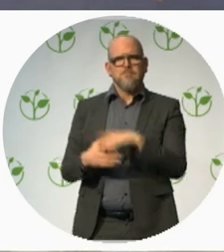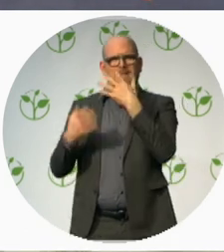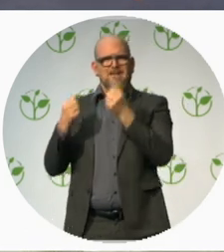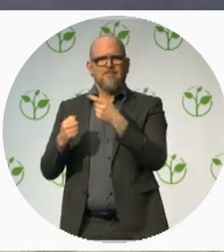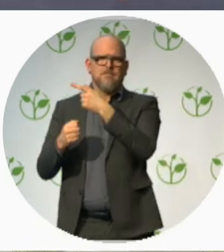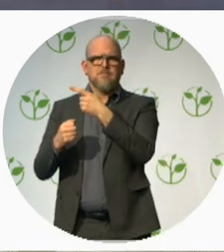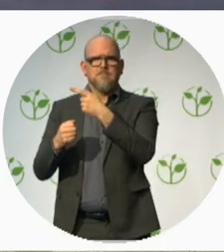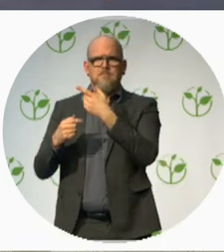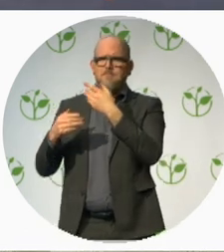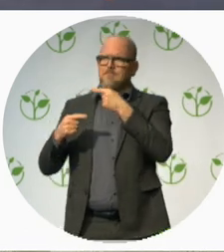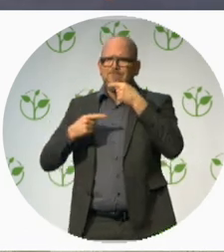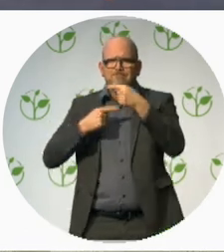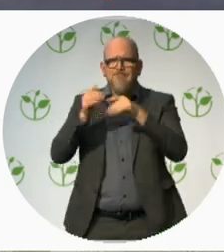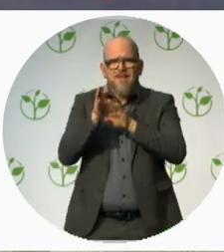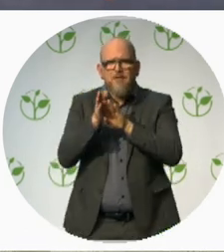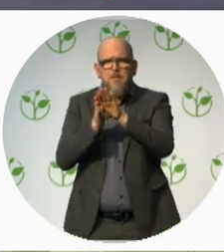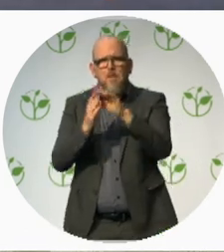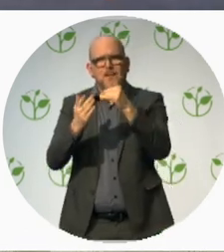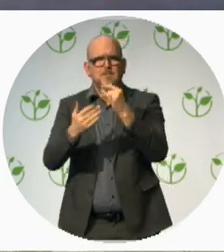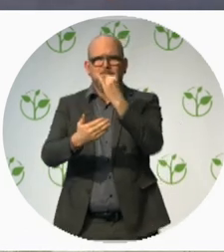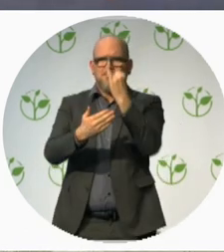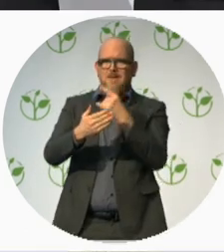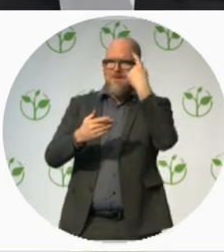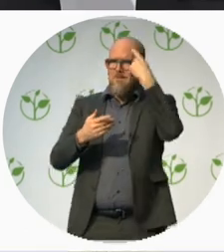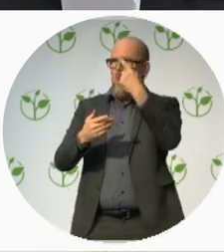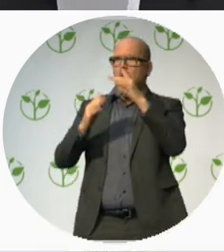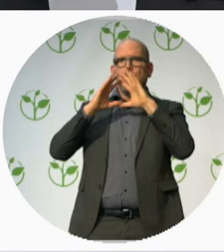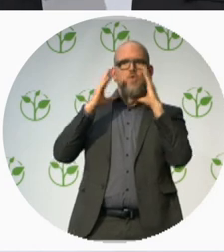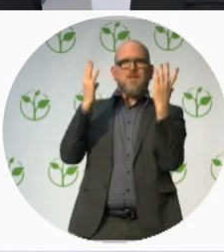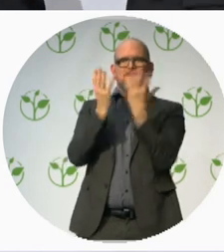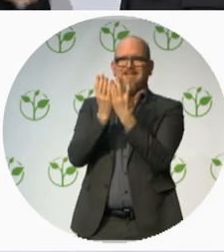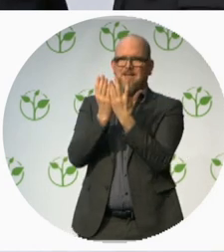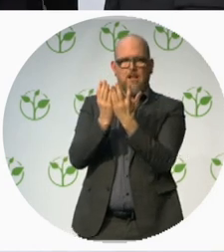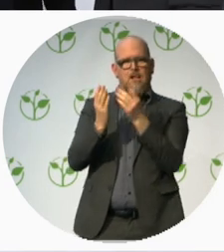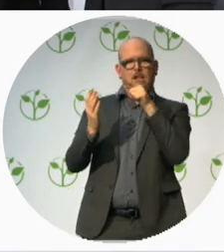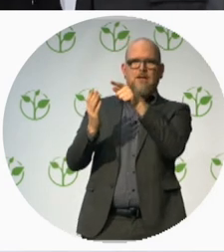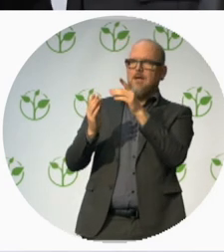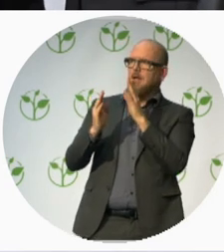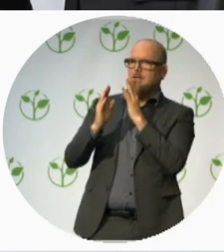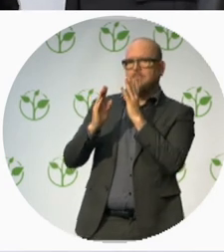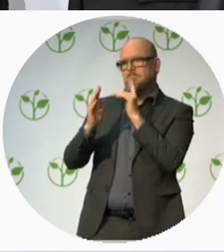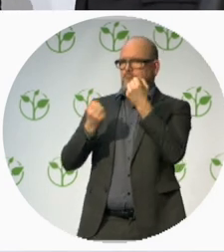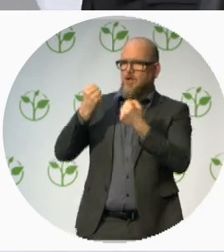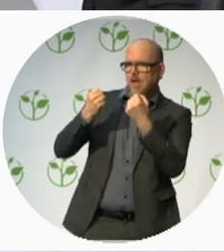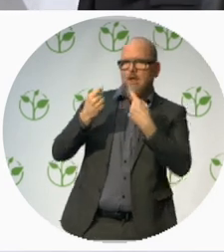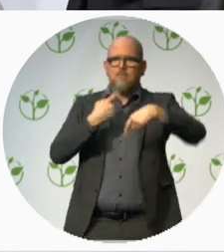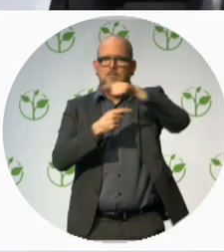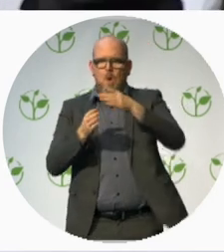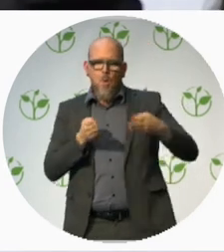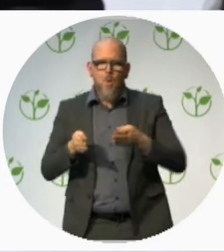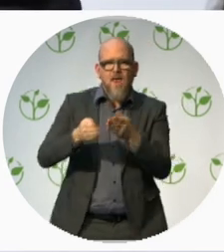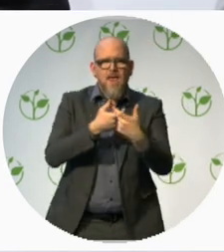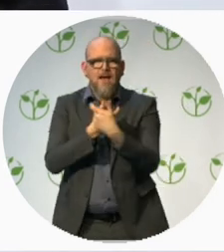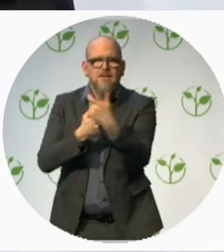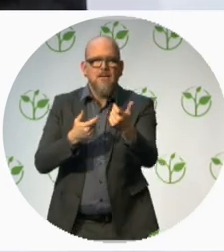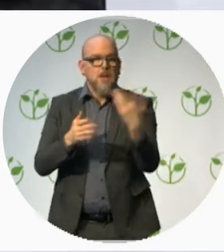a comprehensive plan for universal design covering transportation, communication, construction, public property,